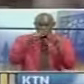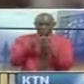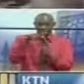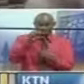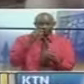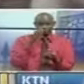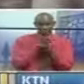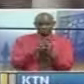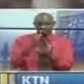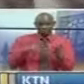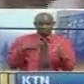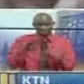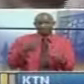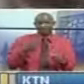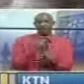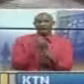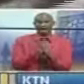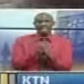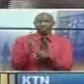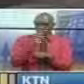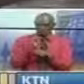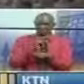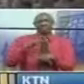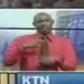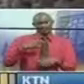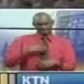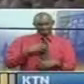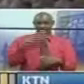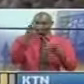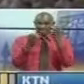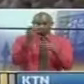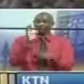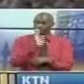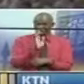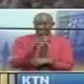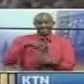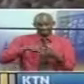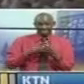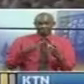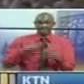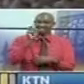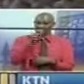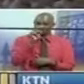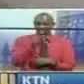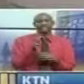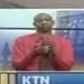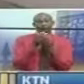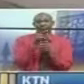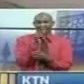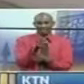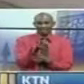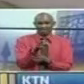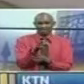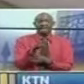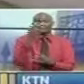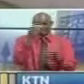their sunset years, are hard at work, making good use of their pension. Poultry farming is one such activity they have ventured in. Hii